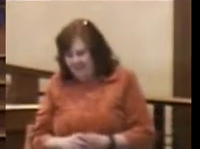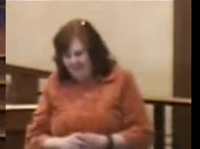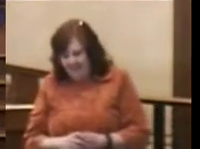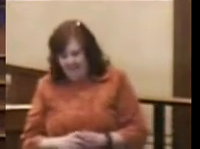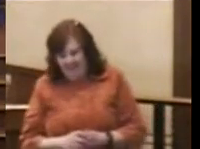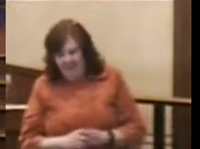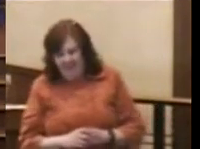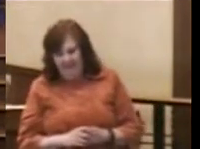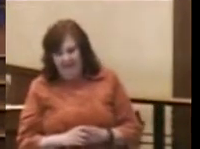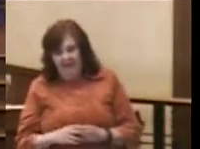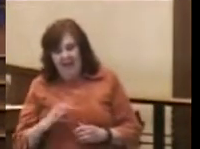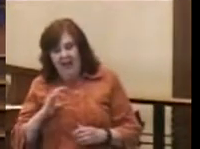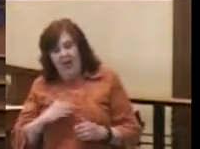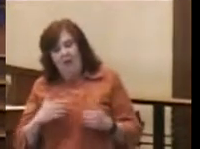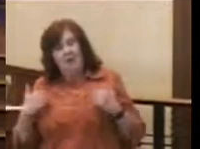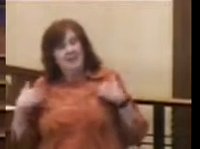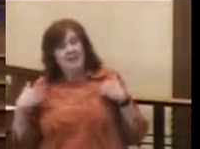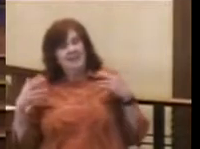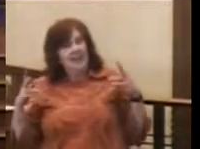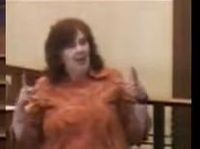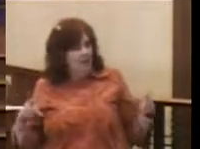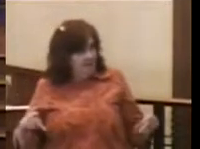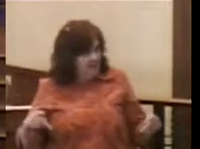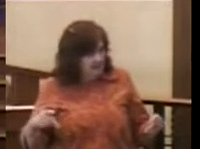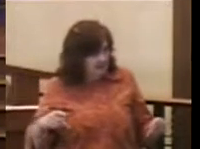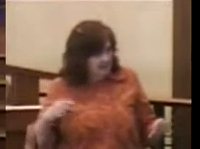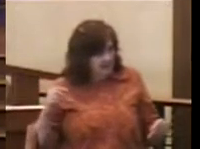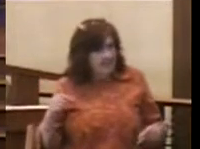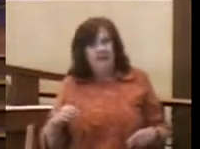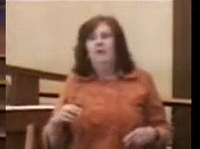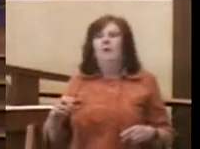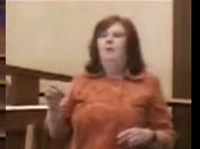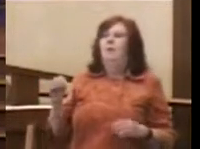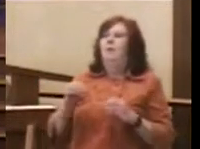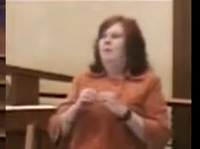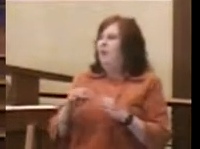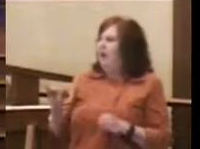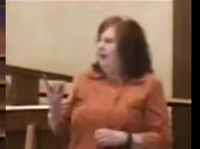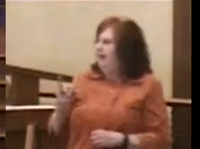Instead, our sacrifices are more likely to